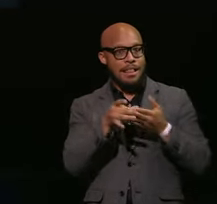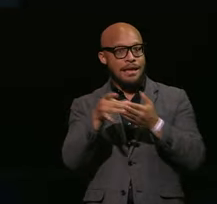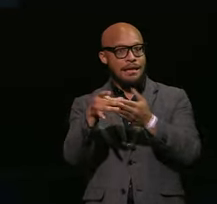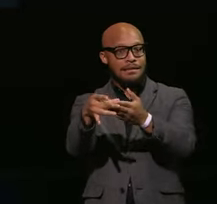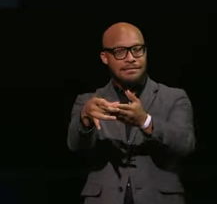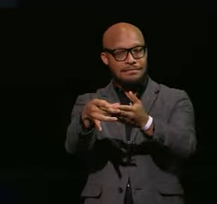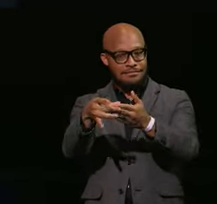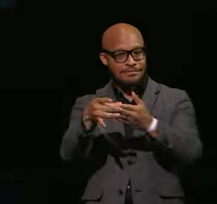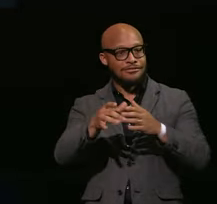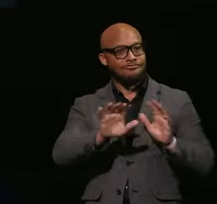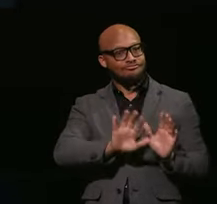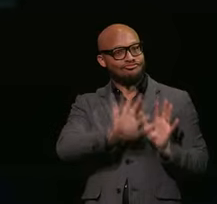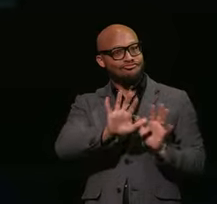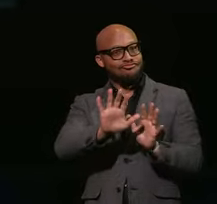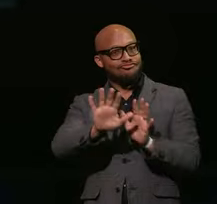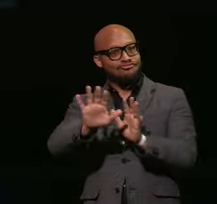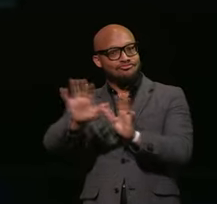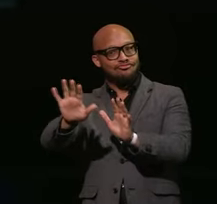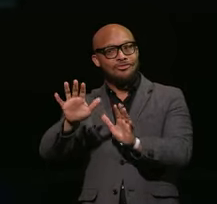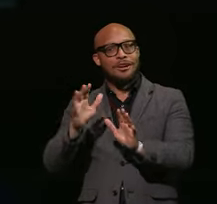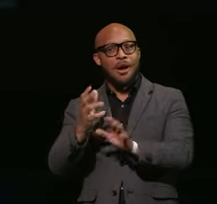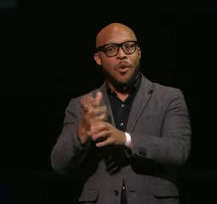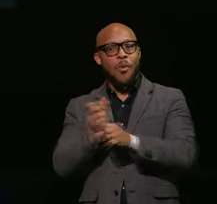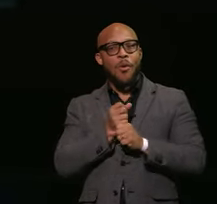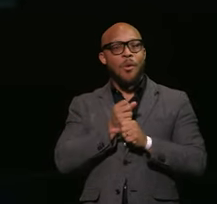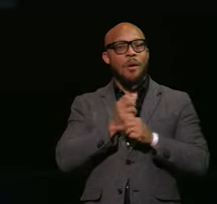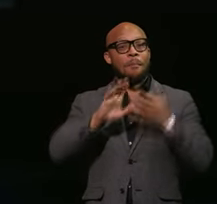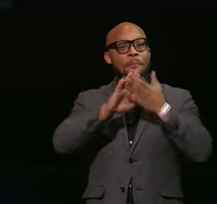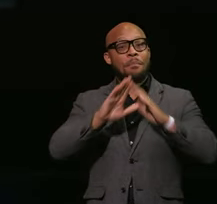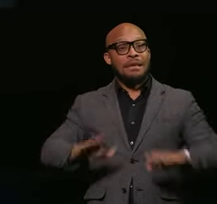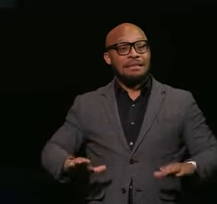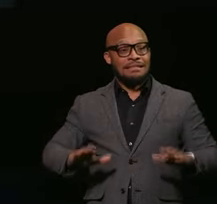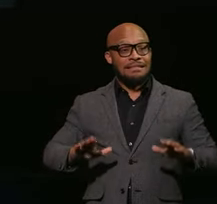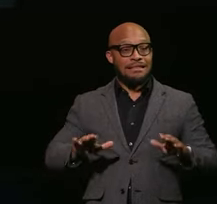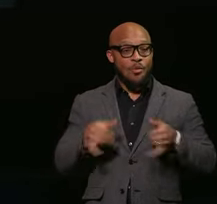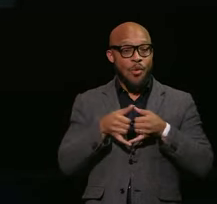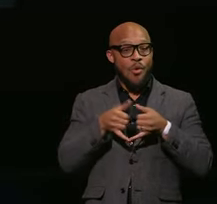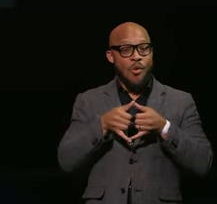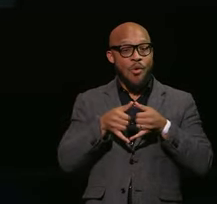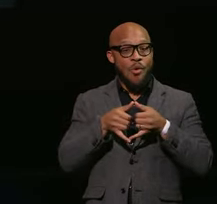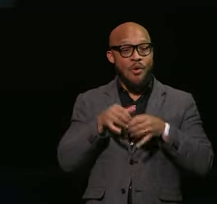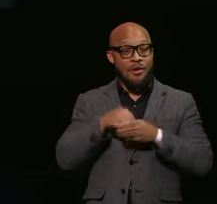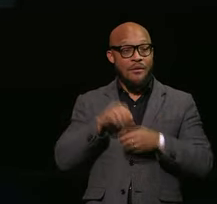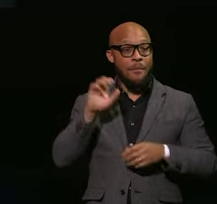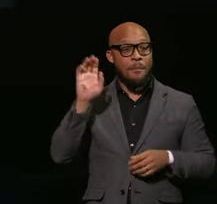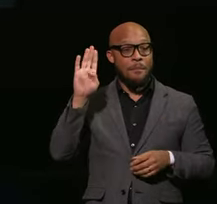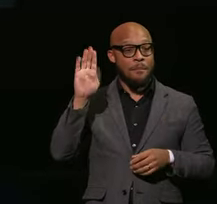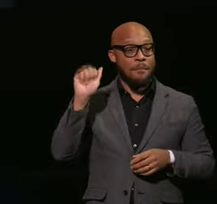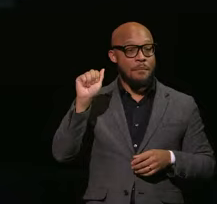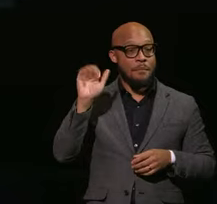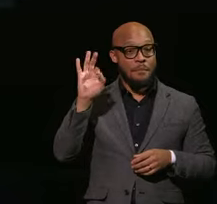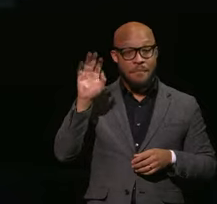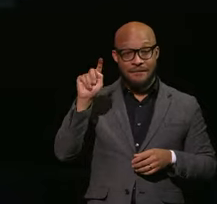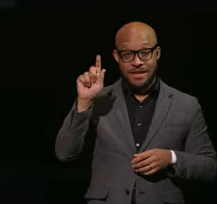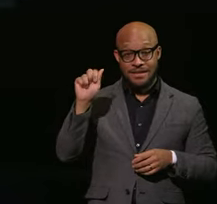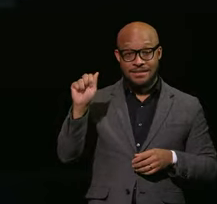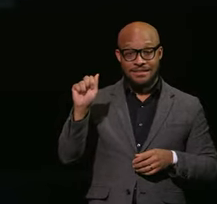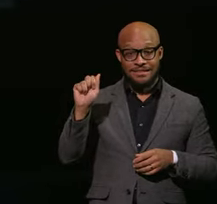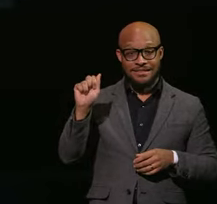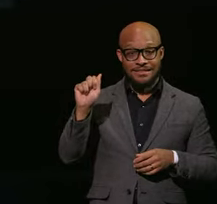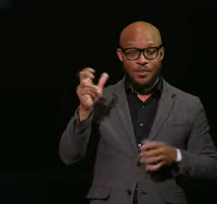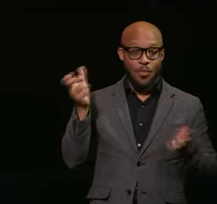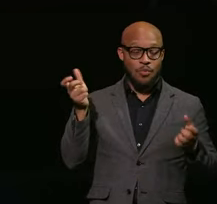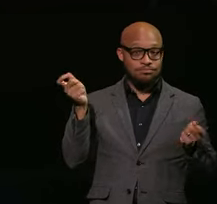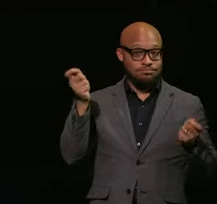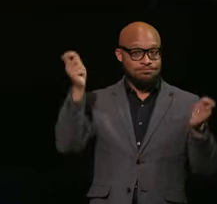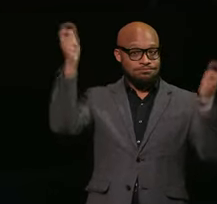and thousands of people celebrating that win for him. So, you know, it's really having an incredible impact in Uganda.